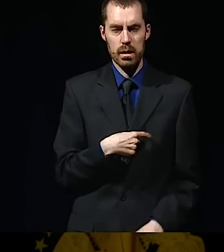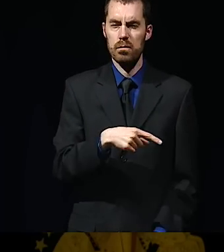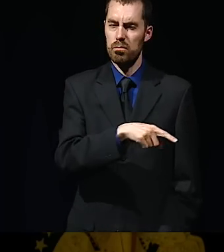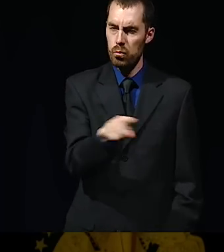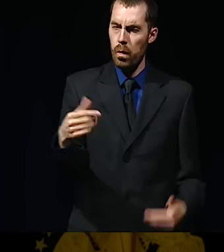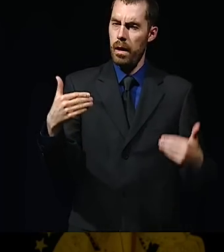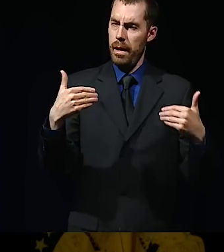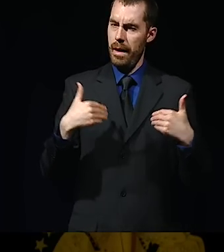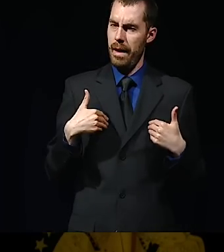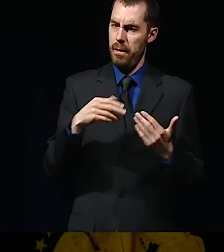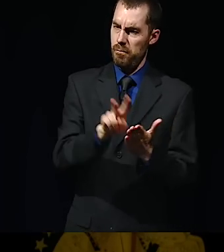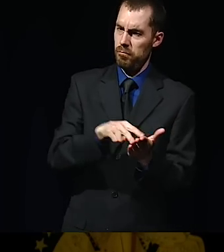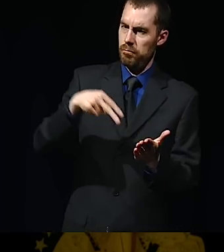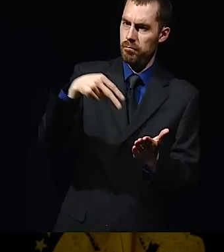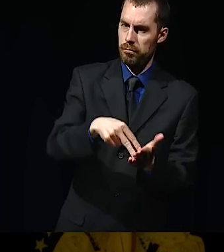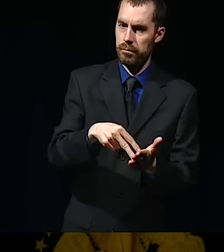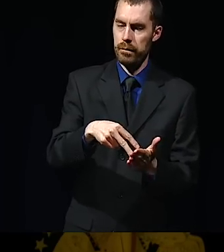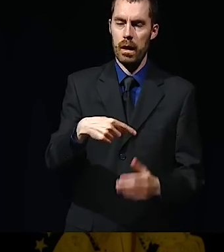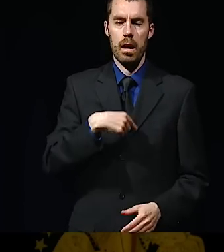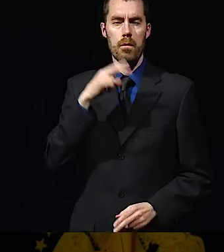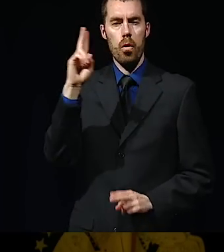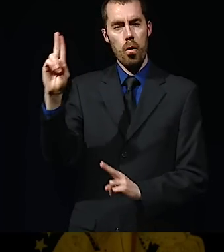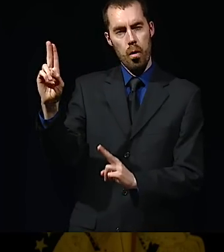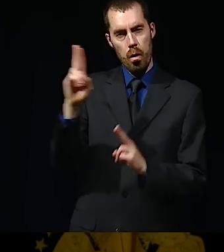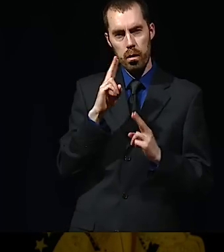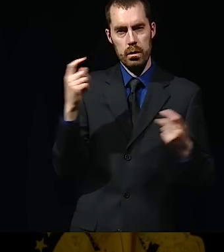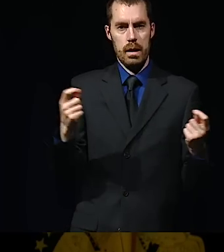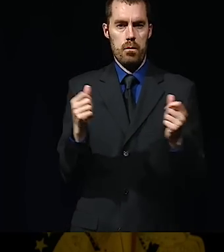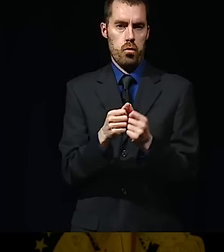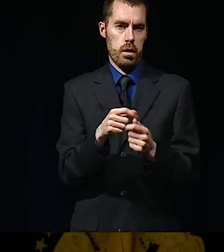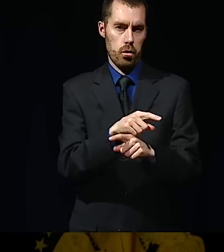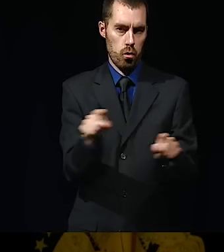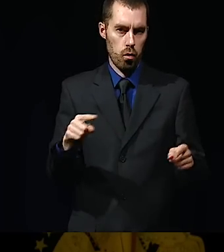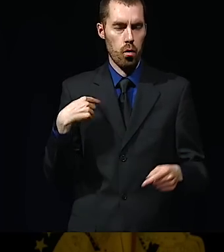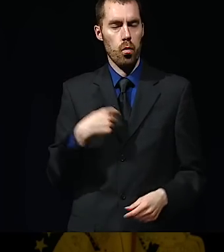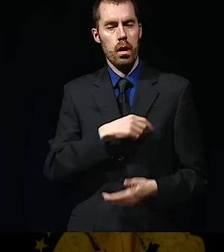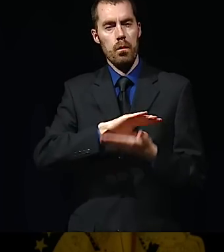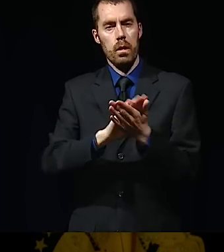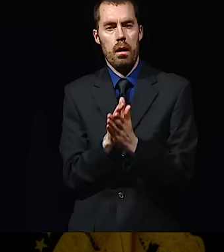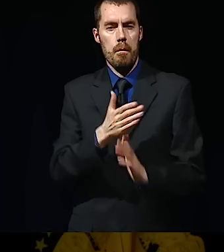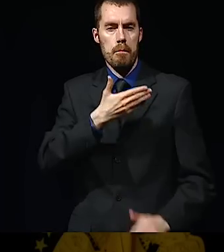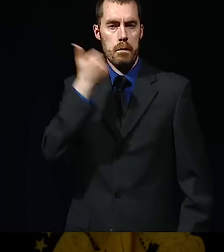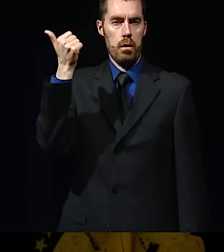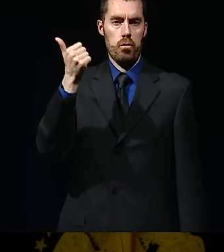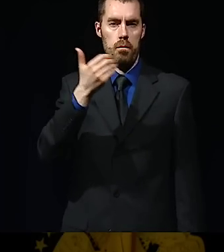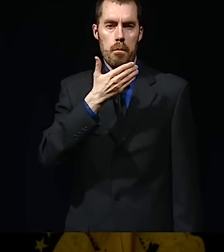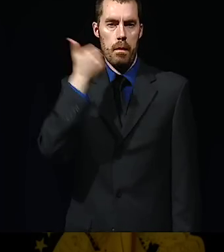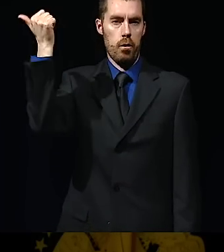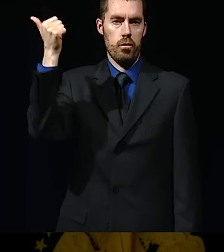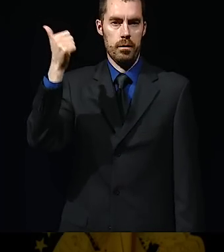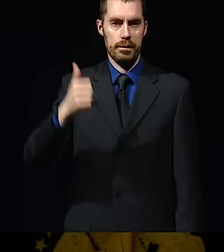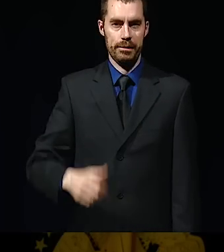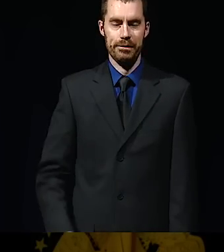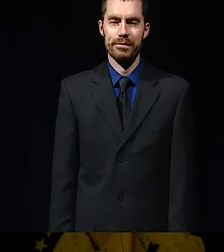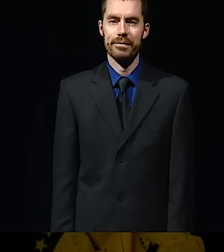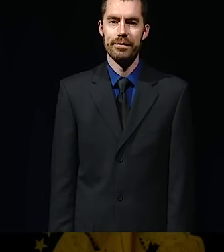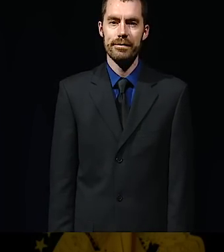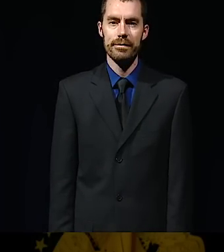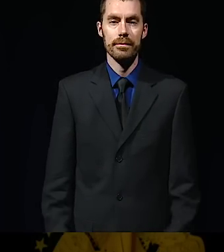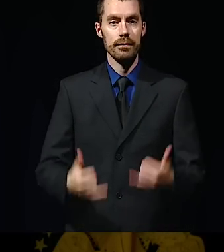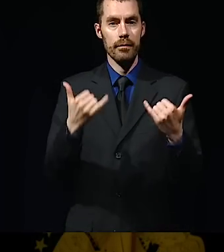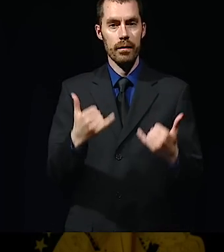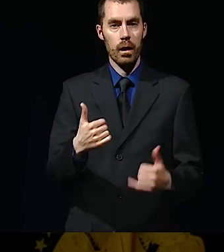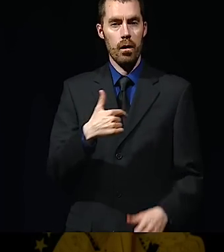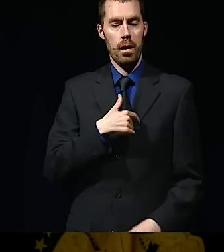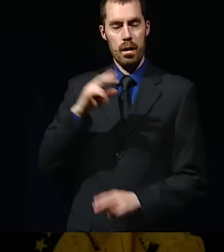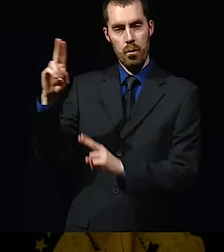are resilient. I am honored to celebrate today with you as we become better versions of ourselves. And now